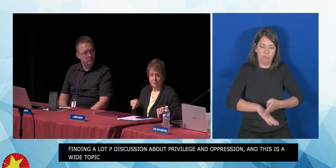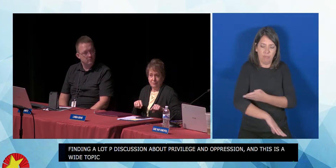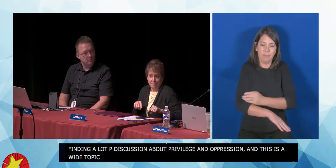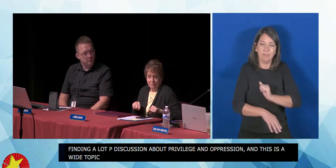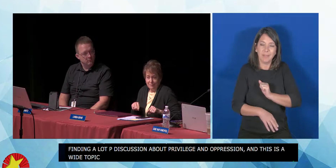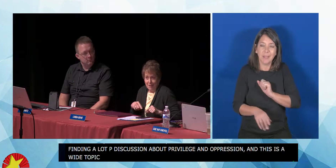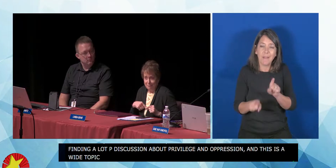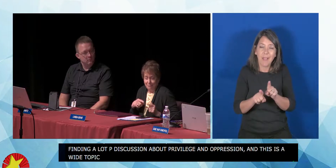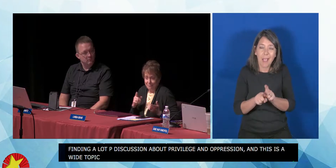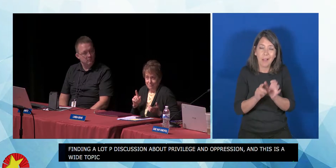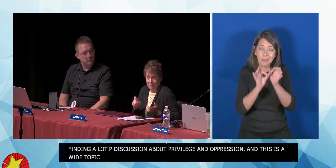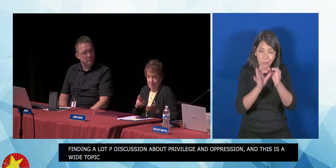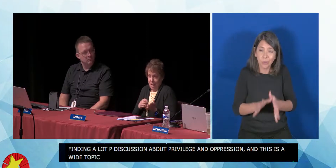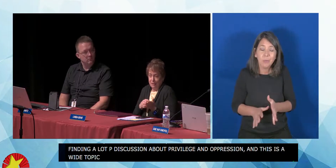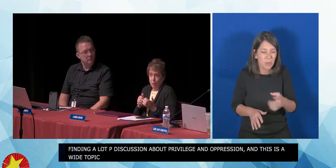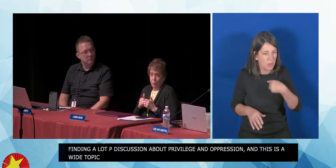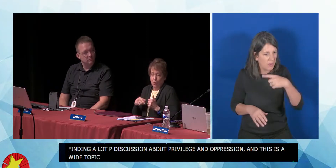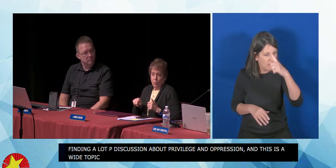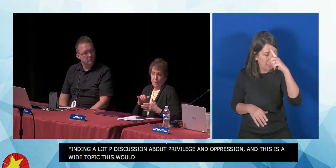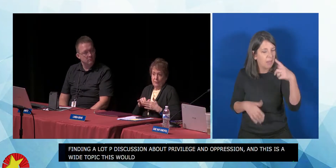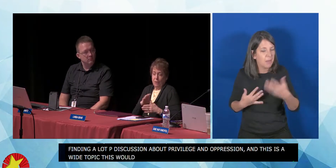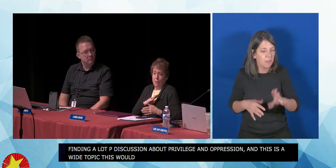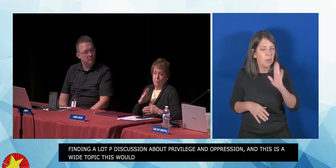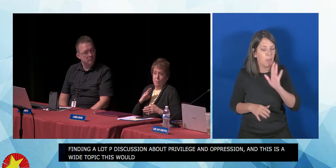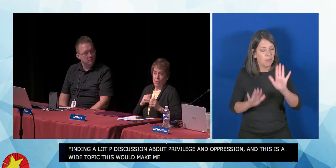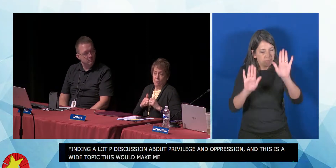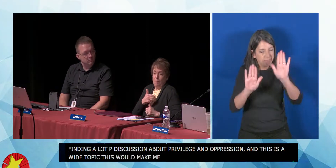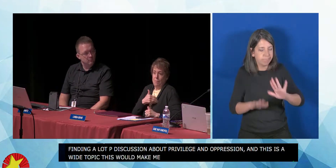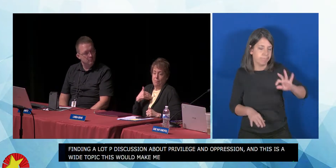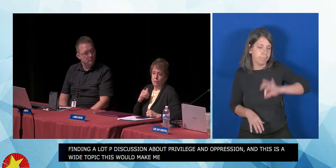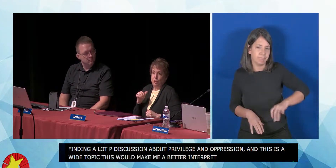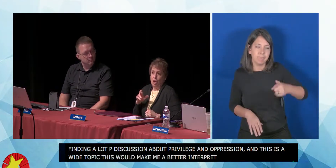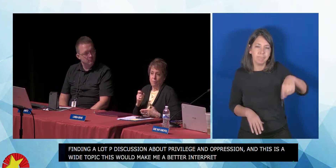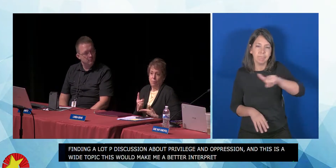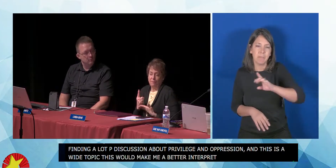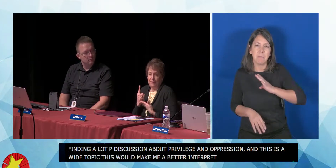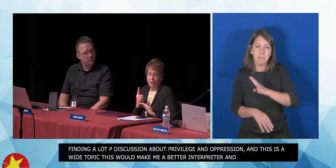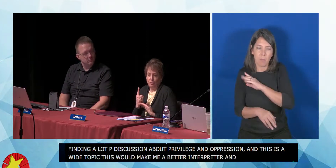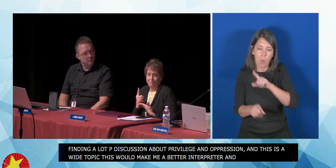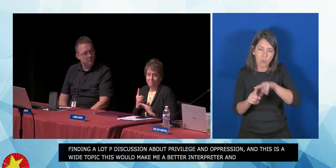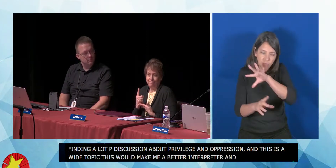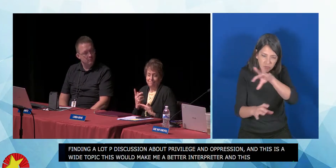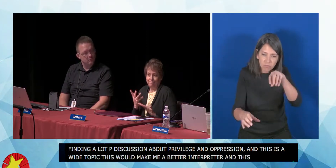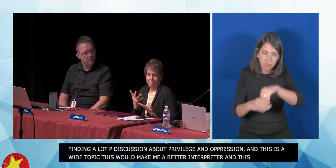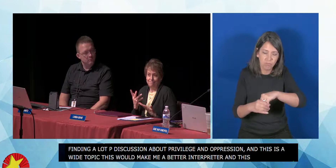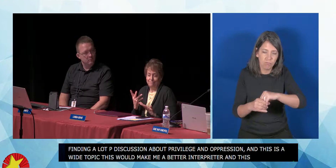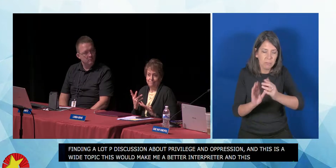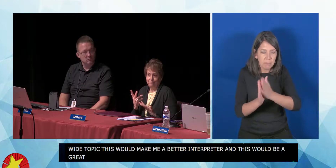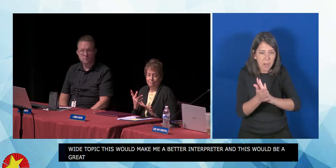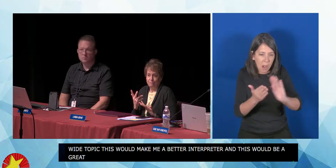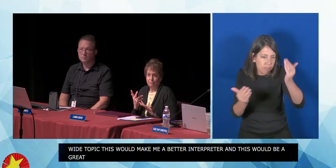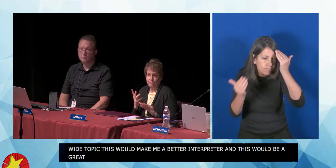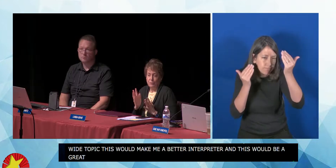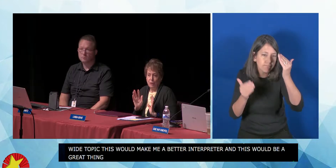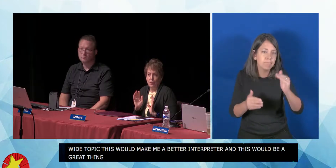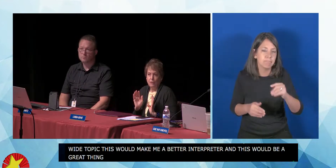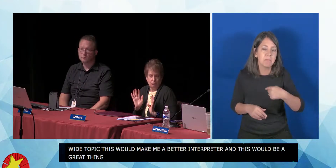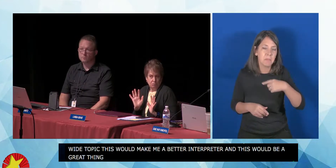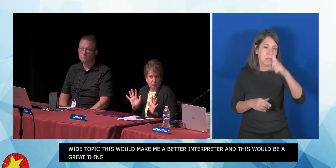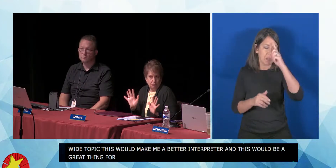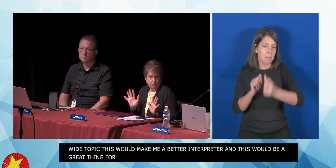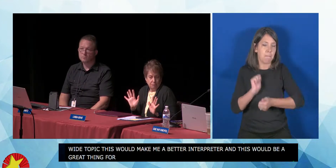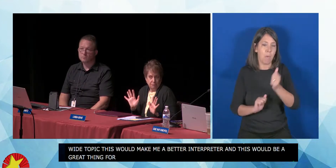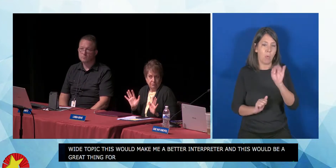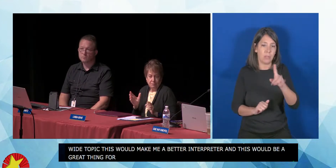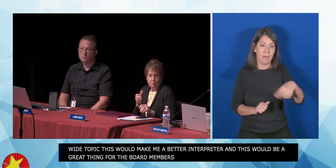be a great thing for board members to dig into. And I think most of the board members on this board are